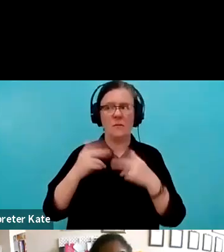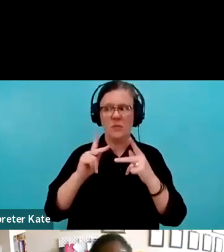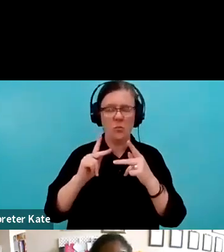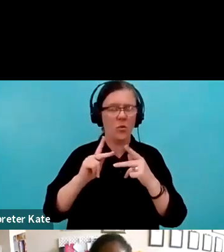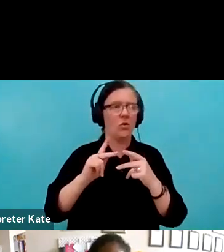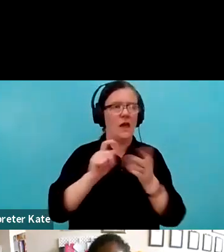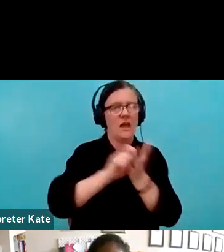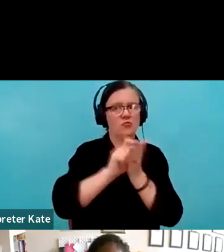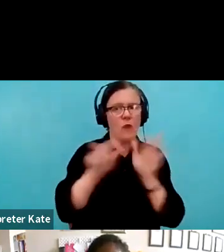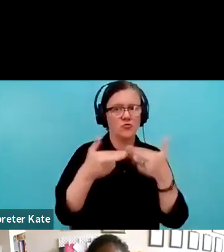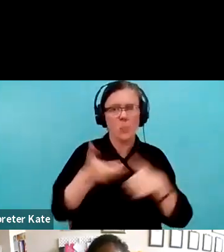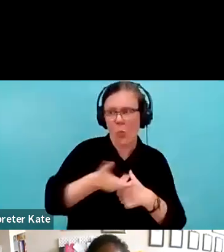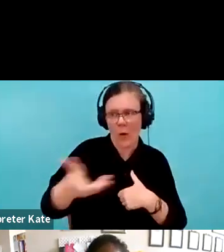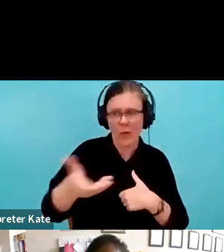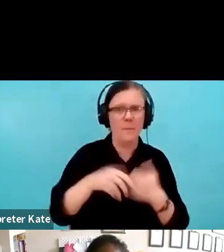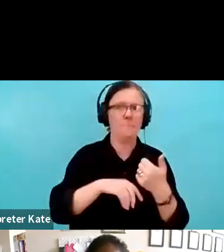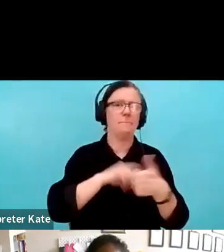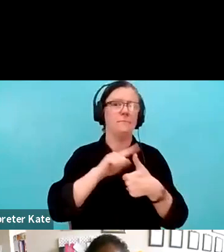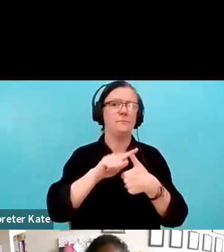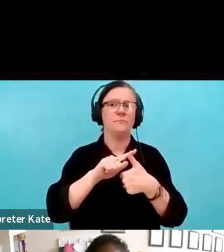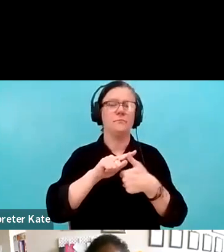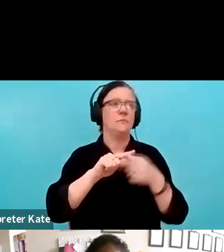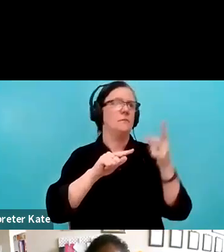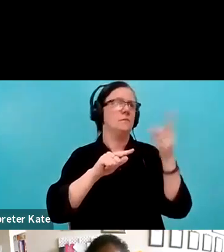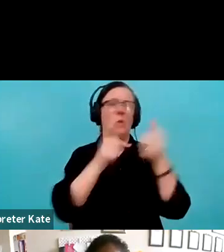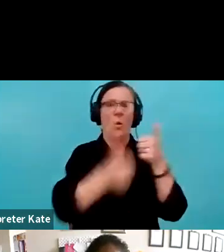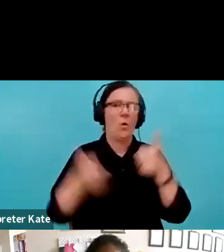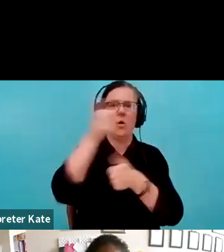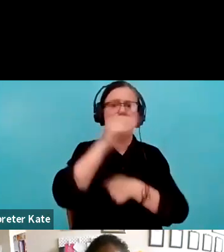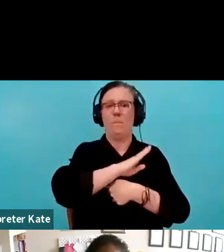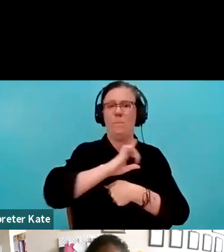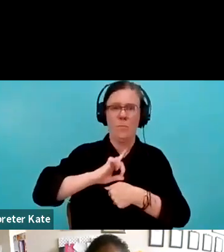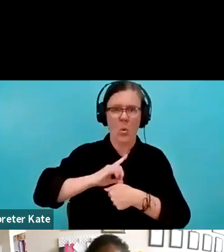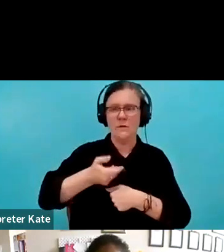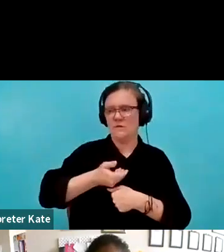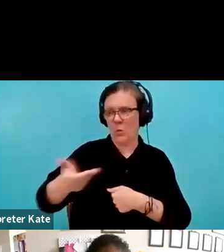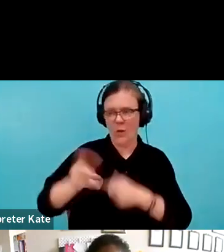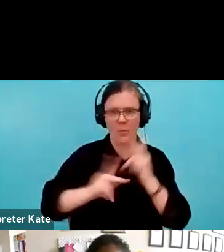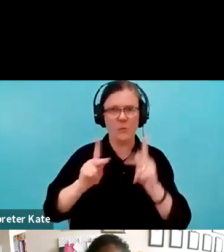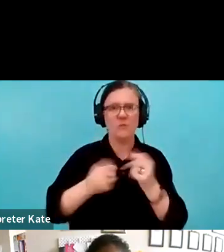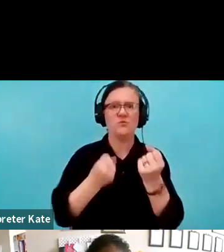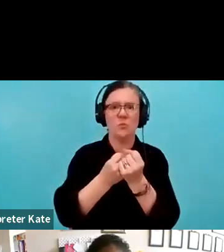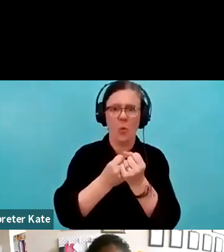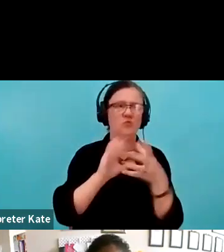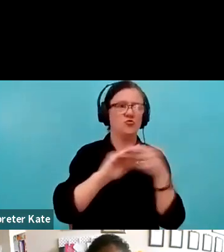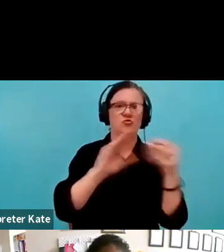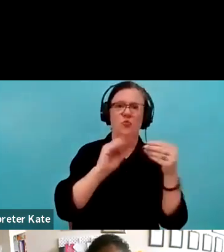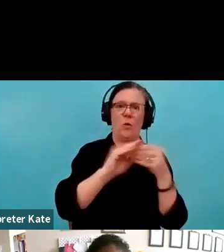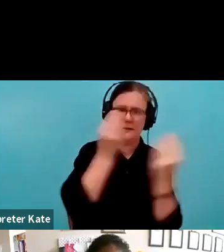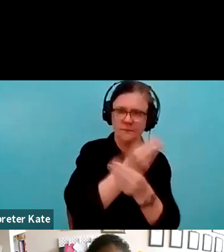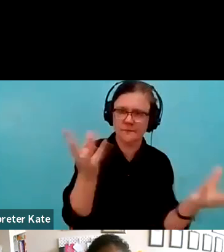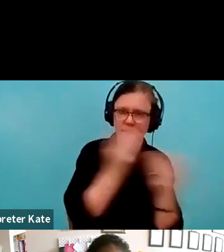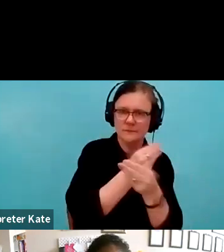getting people to be on the boards of the nonprofit organizations that support independent storytelling, you know,